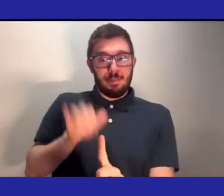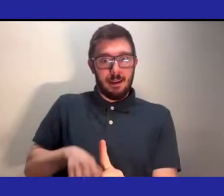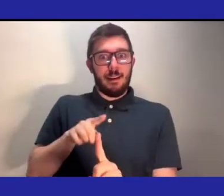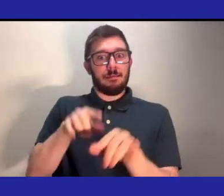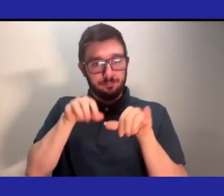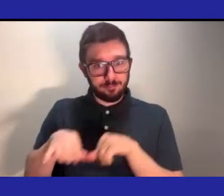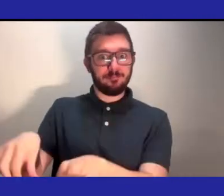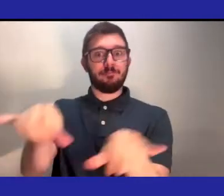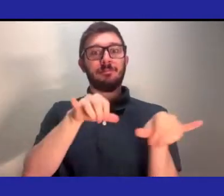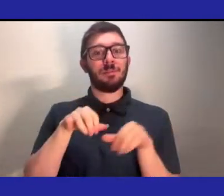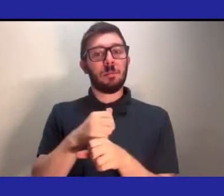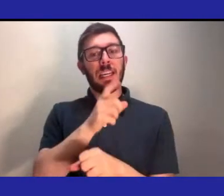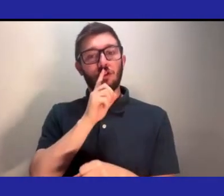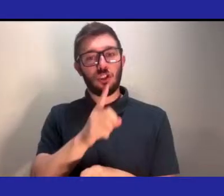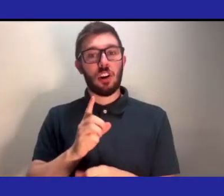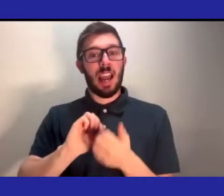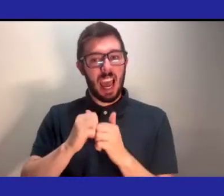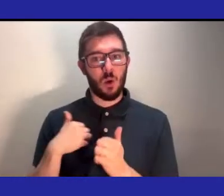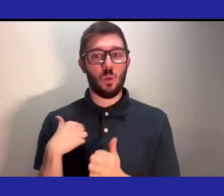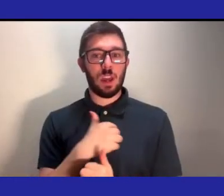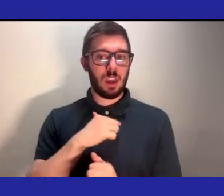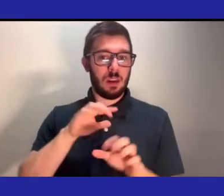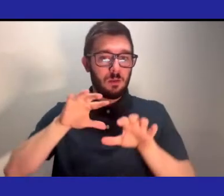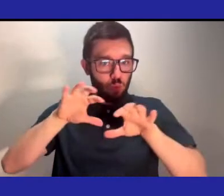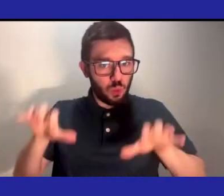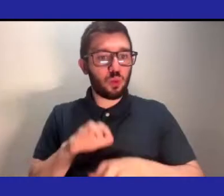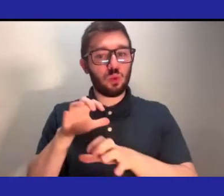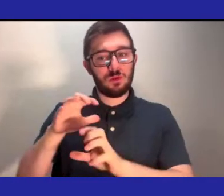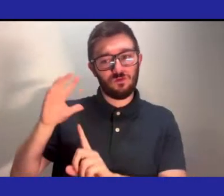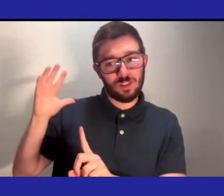do radiology and what we, if there are